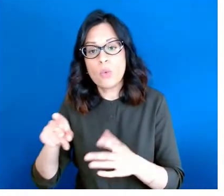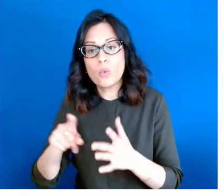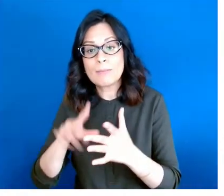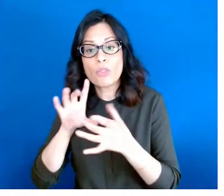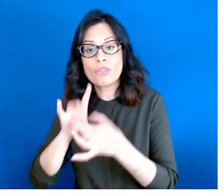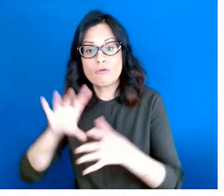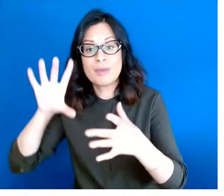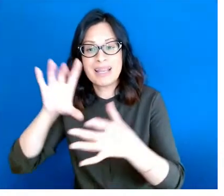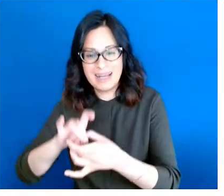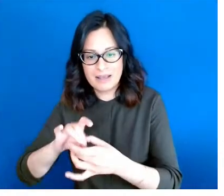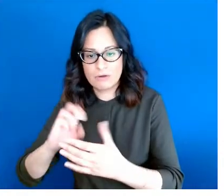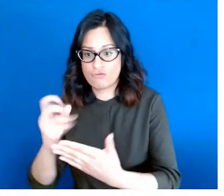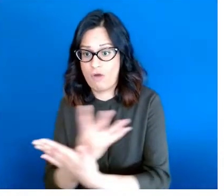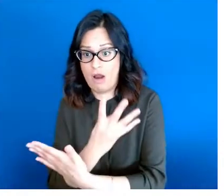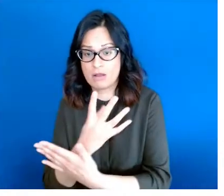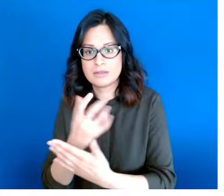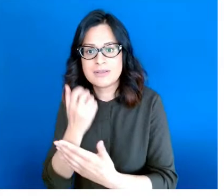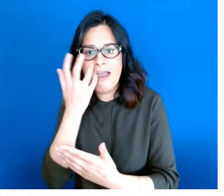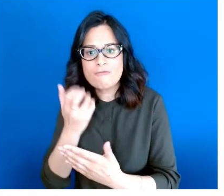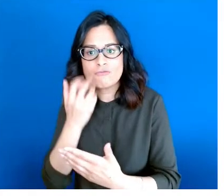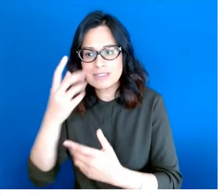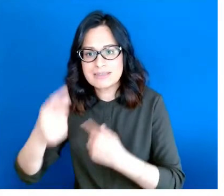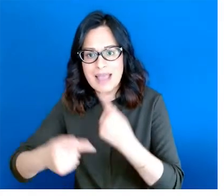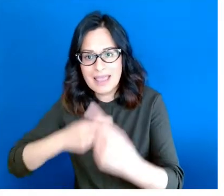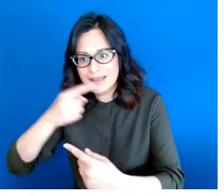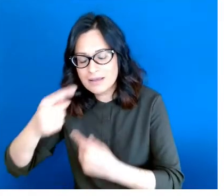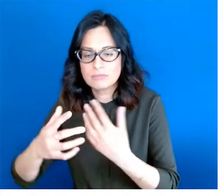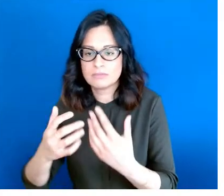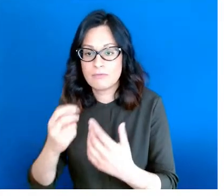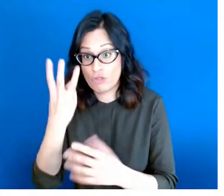daily treatment over 3 years.